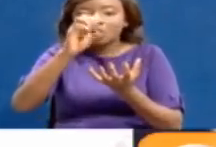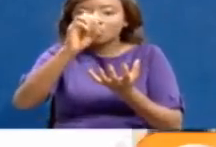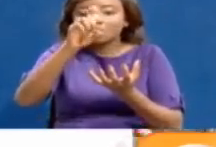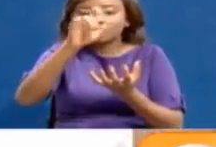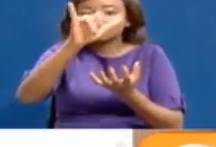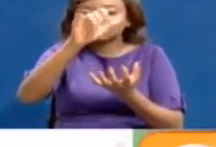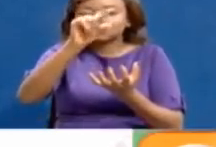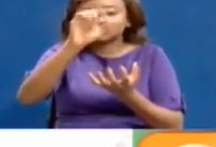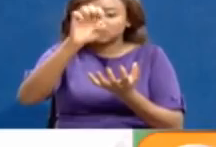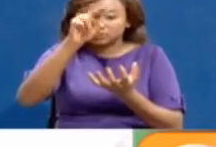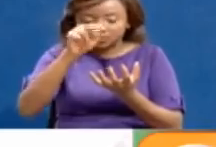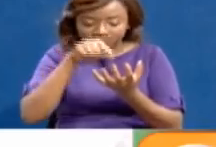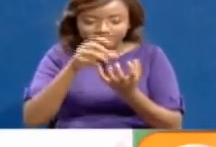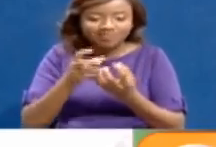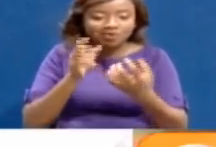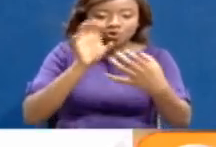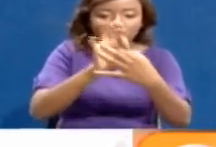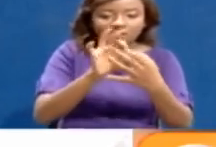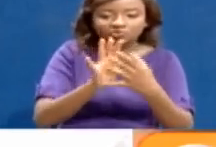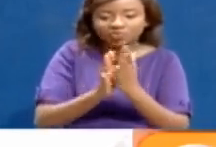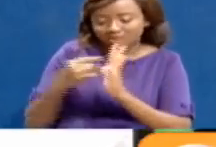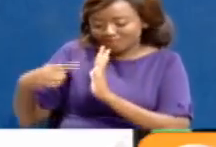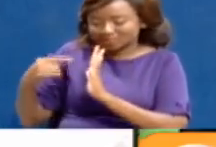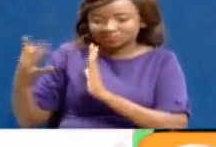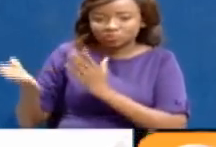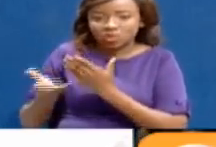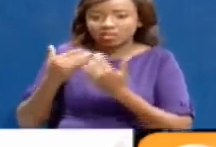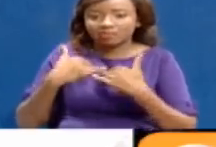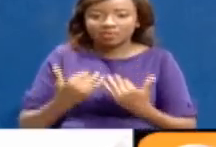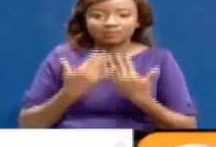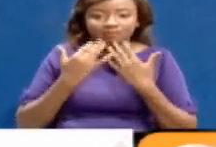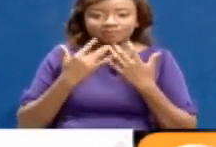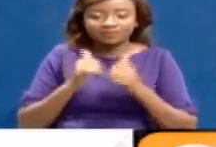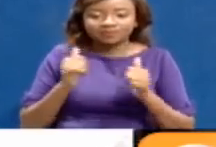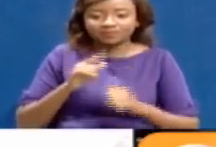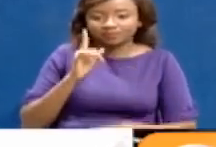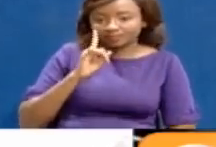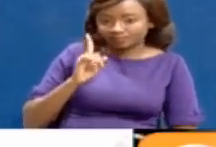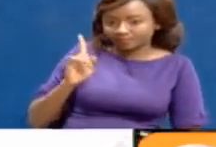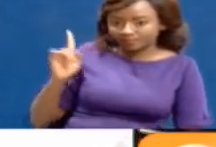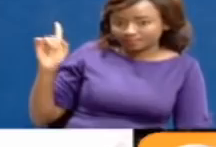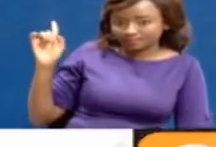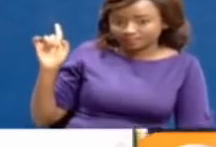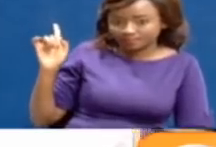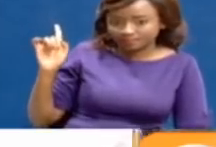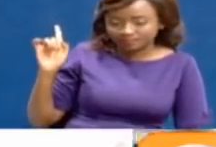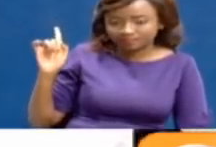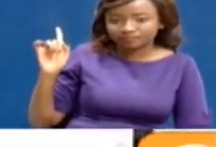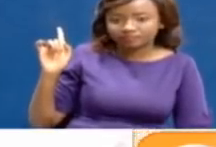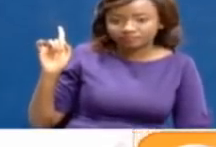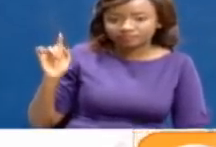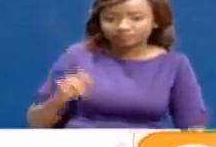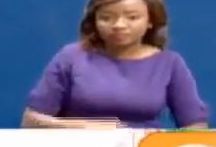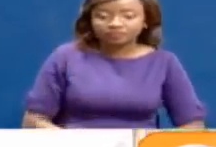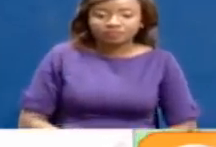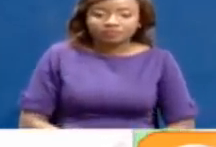piped to a ventilator, which will assist the ailing patient. So here, there's a pump where the air will come in and be compressed. And when